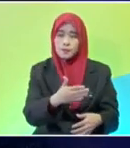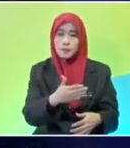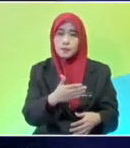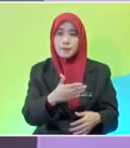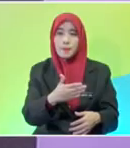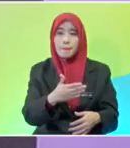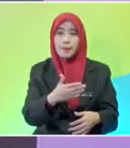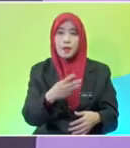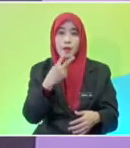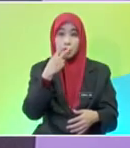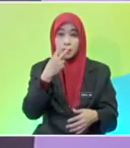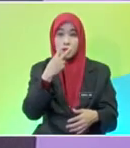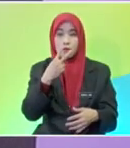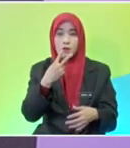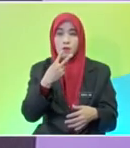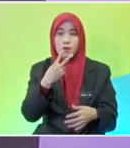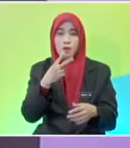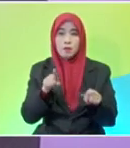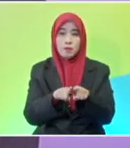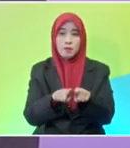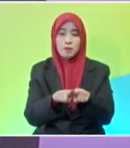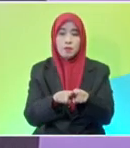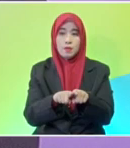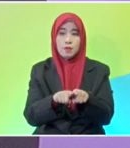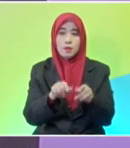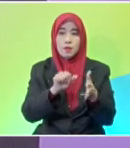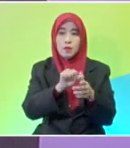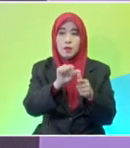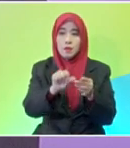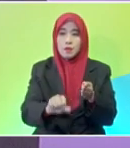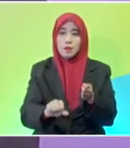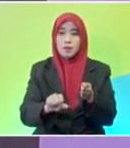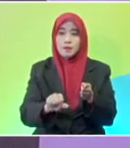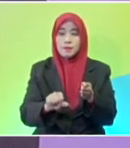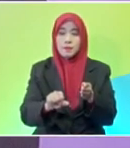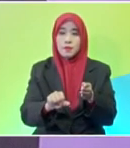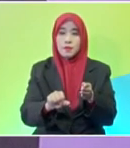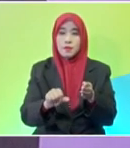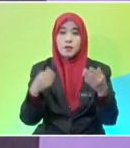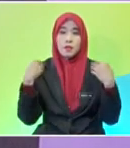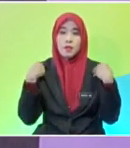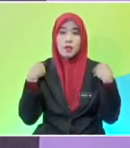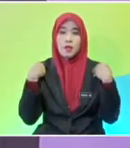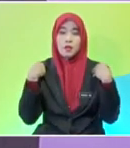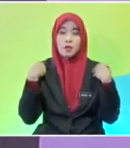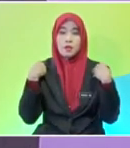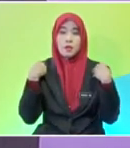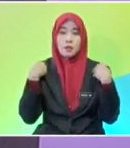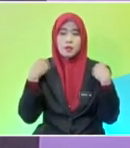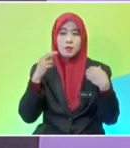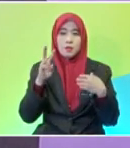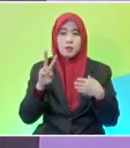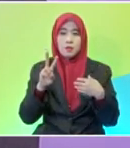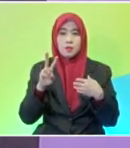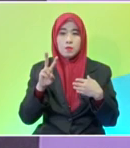Let us check after this. Alright, okay, and the last one we have, we have 2 more to go. Fat